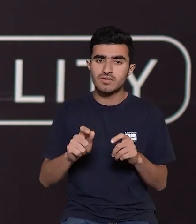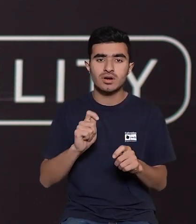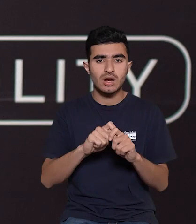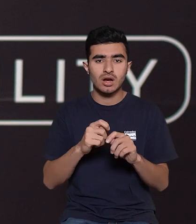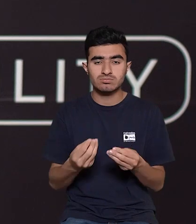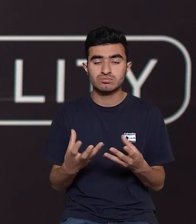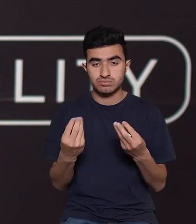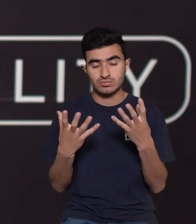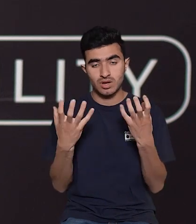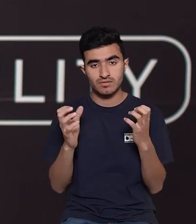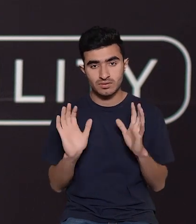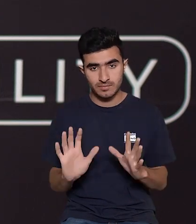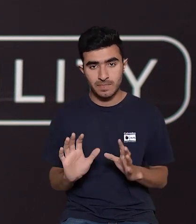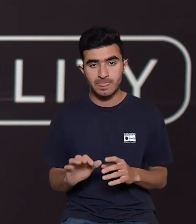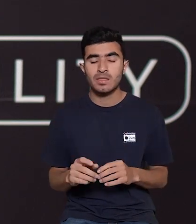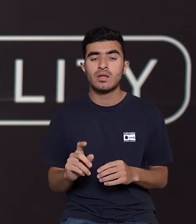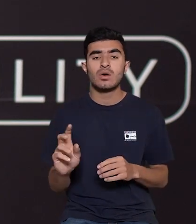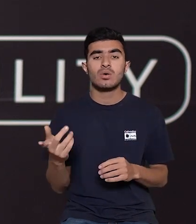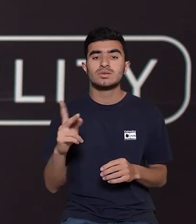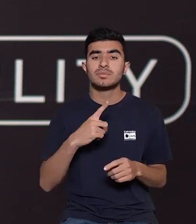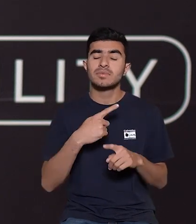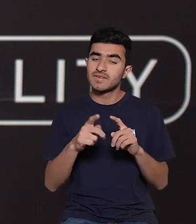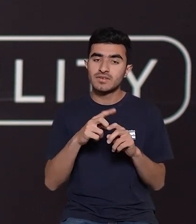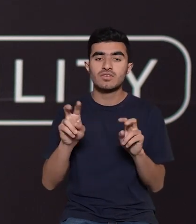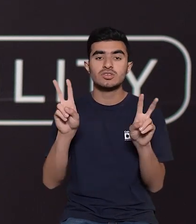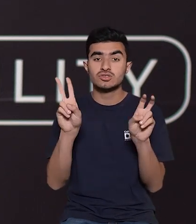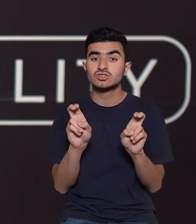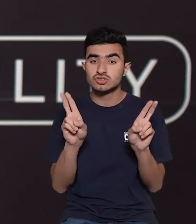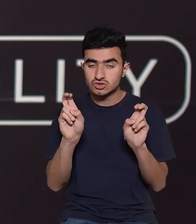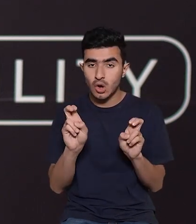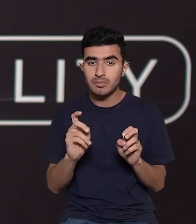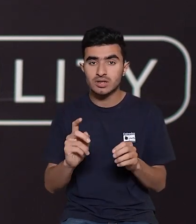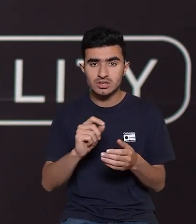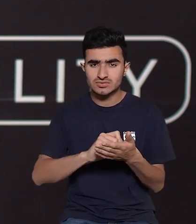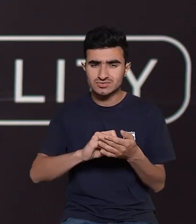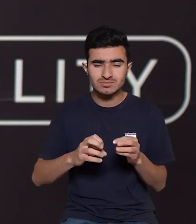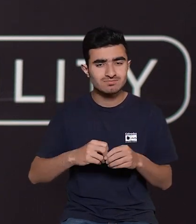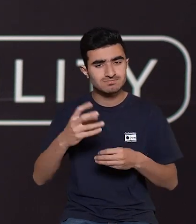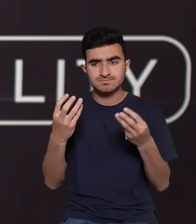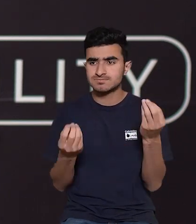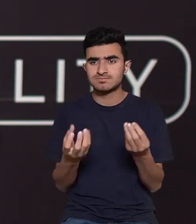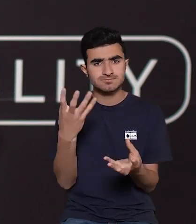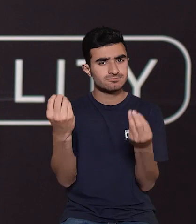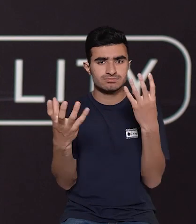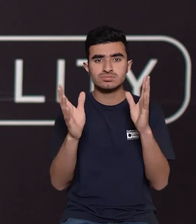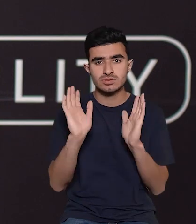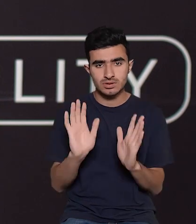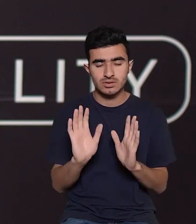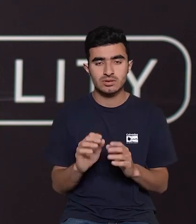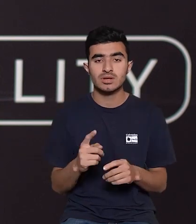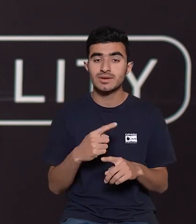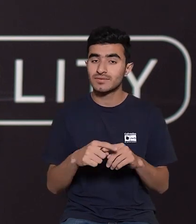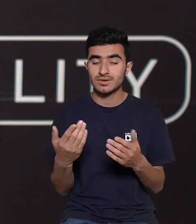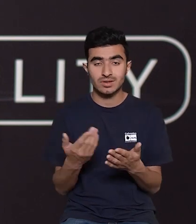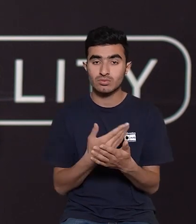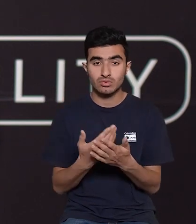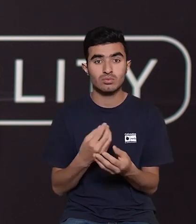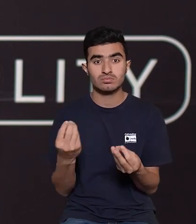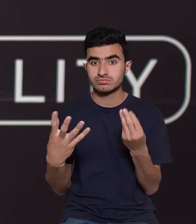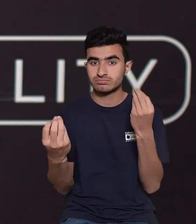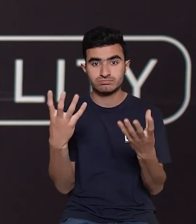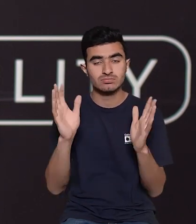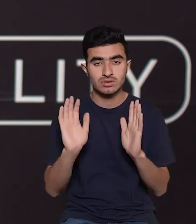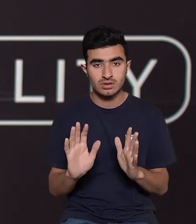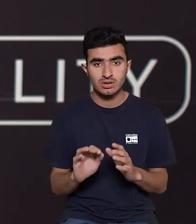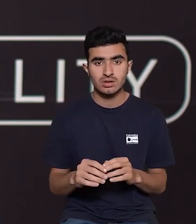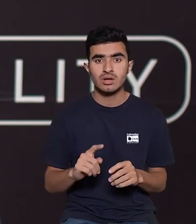global South regions. Some of the most interesting stuff that is coming out from these regions is cross-genre stuff